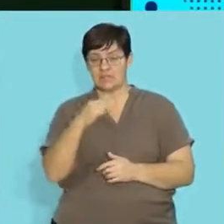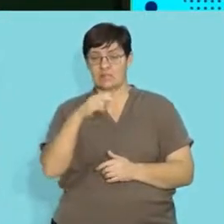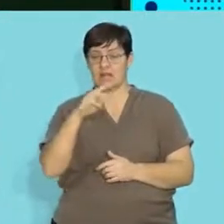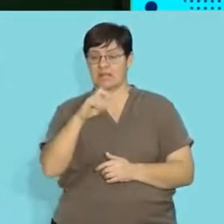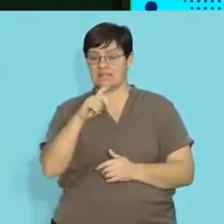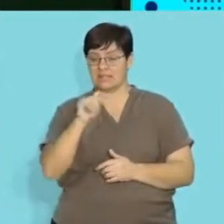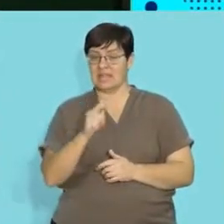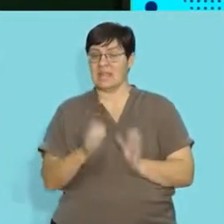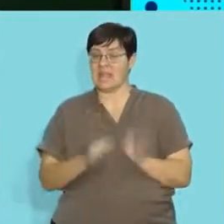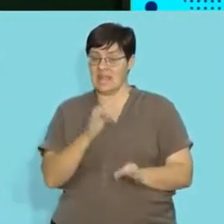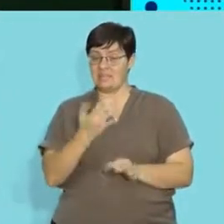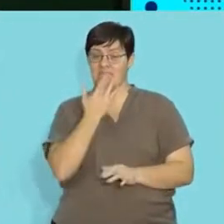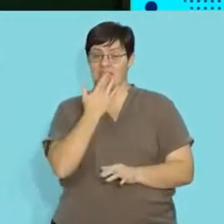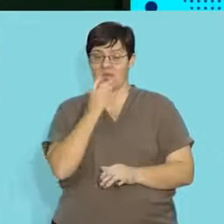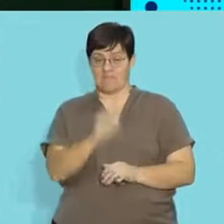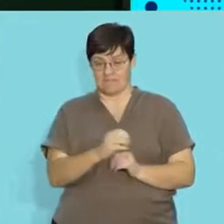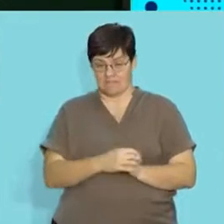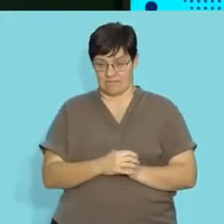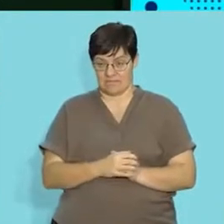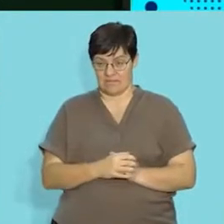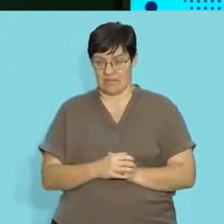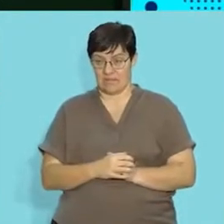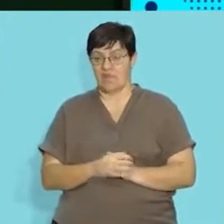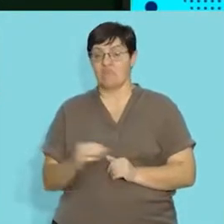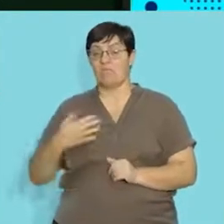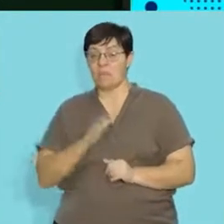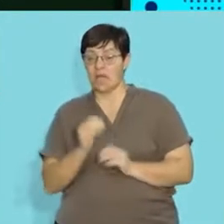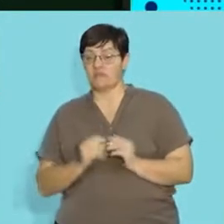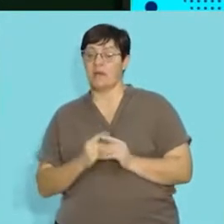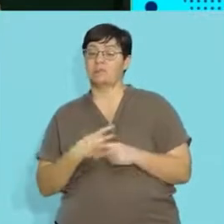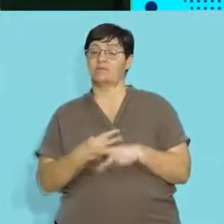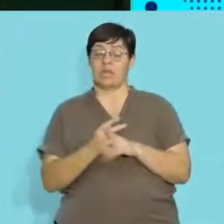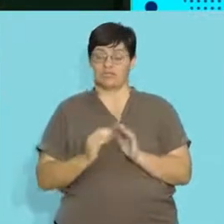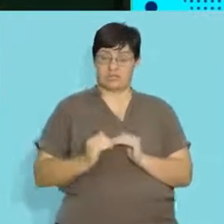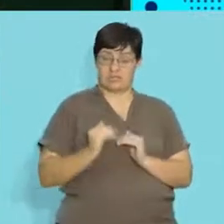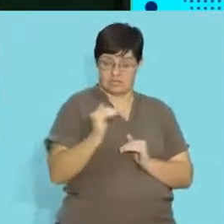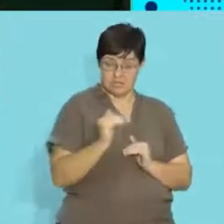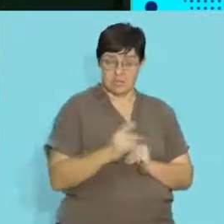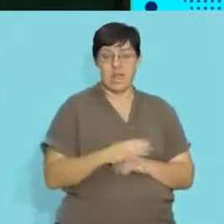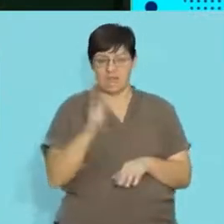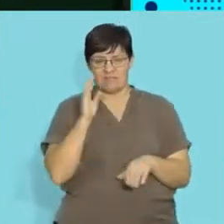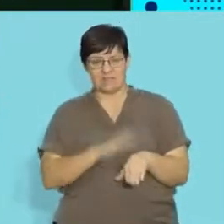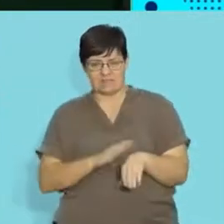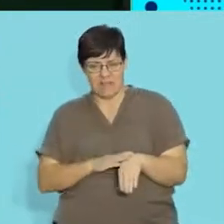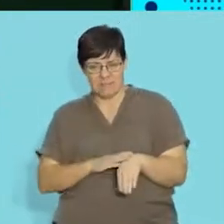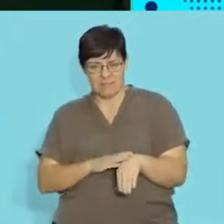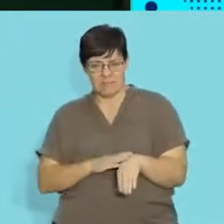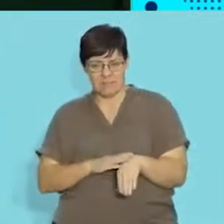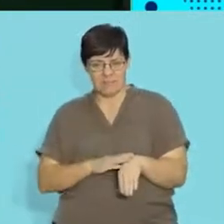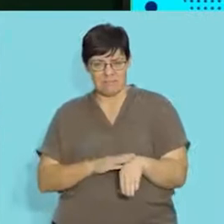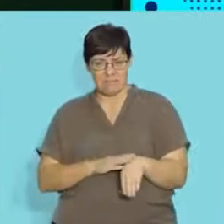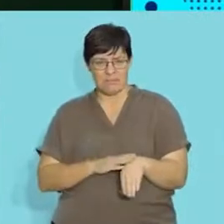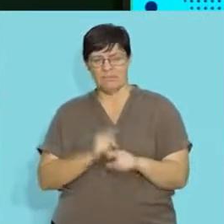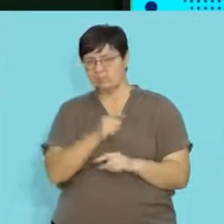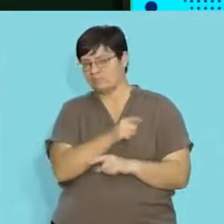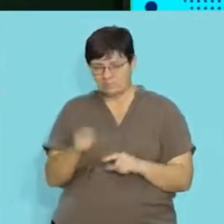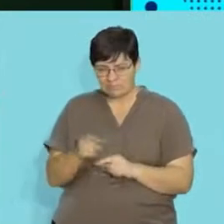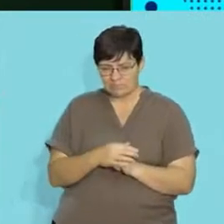seeds germinate when conditions are favorable. So if you need to increase production and if you need to time your time